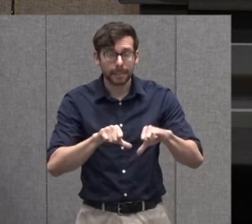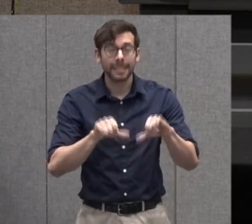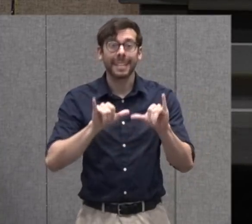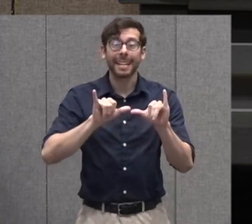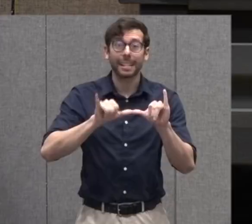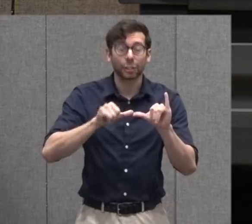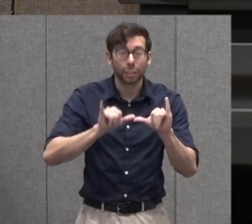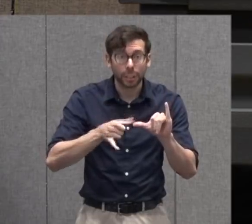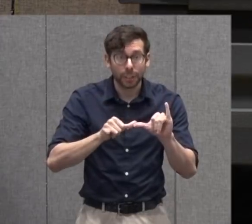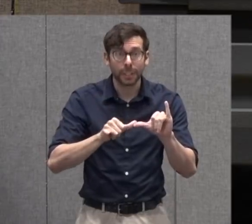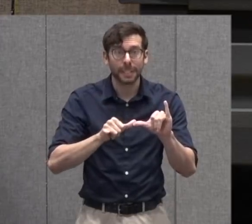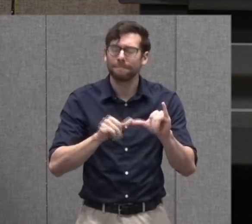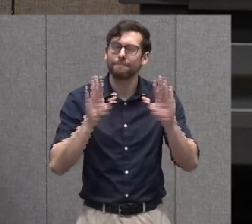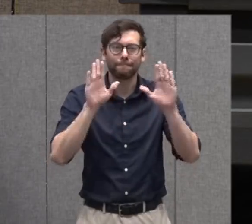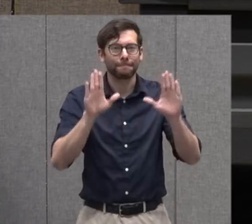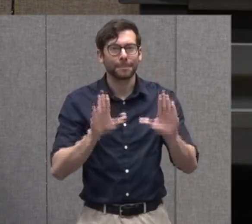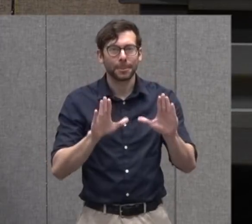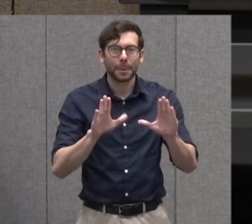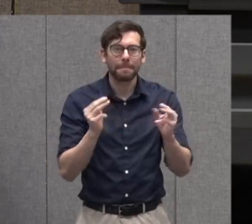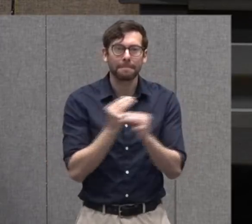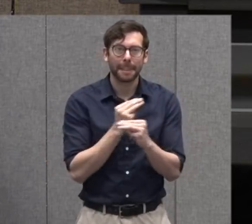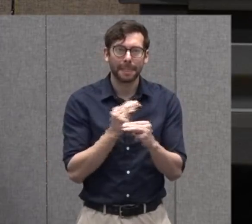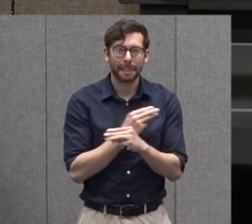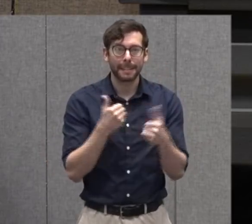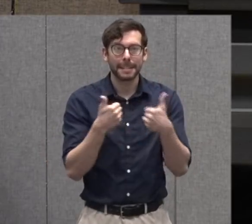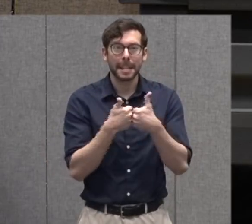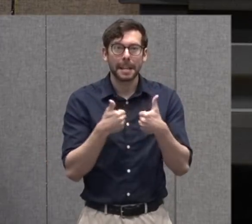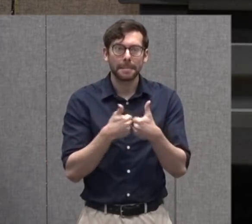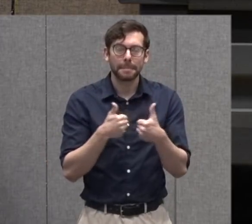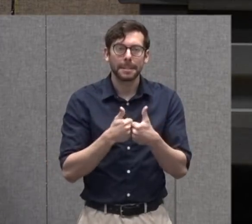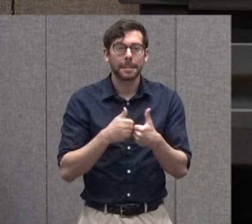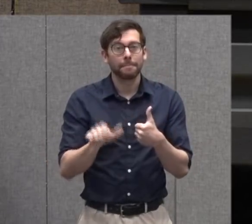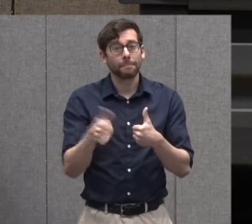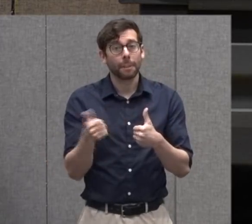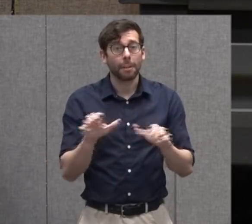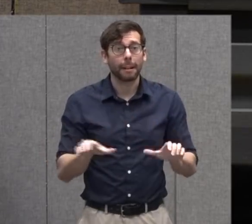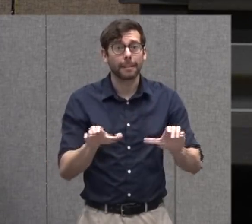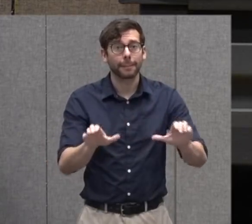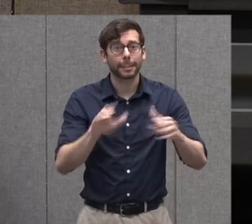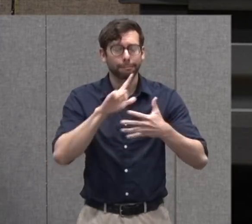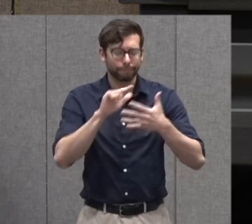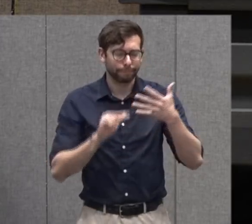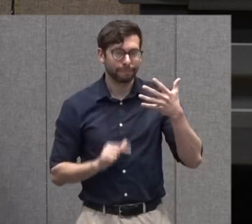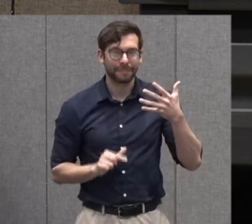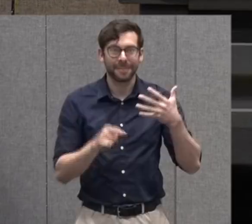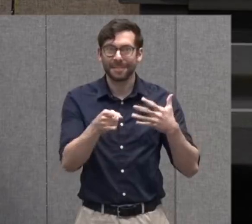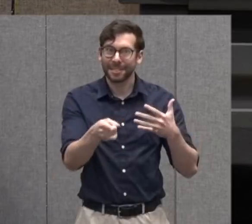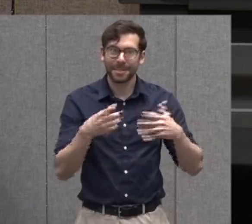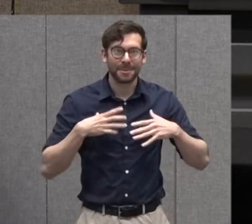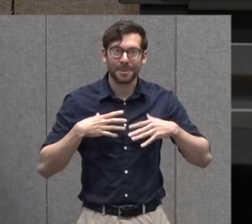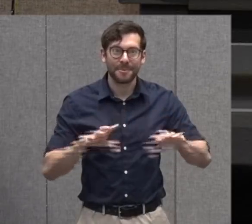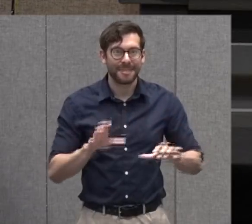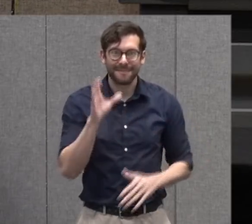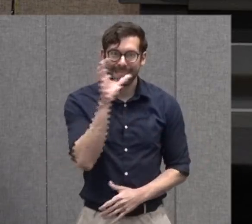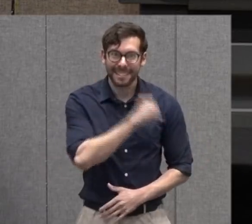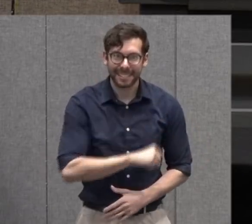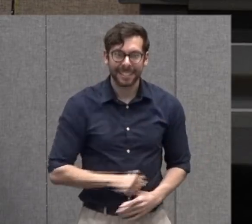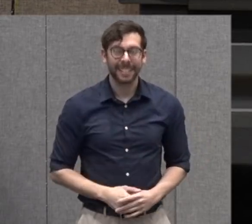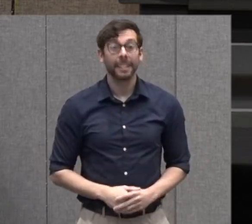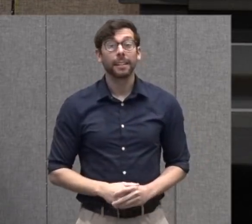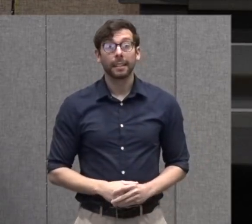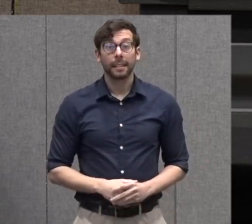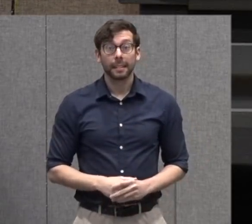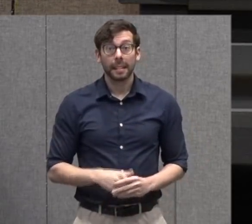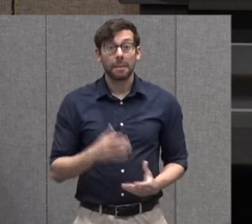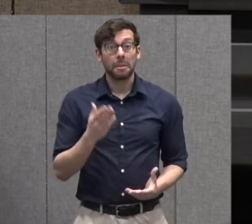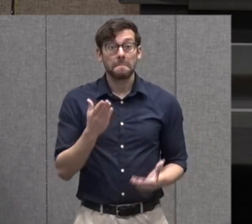to be doing some great games, some math games, and some other activities that you are not going to want to miss, even those things that might not be in the